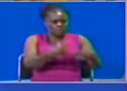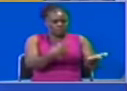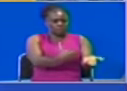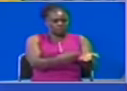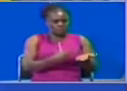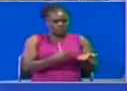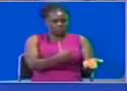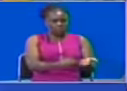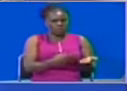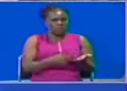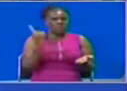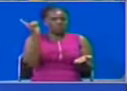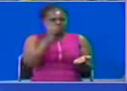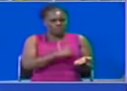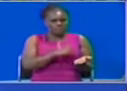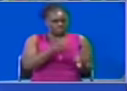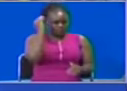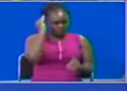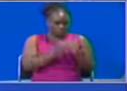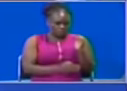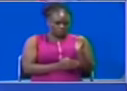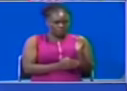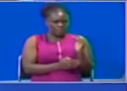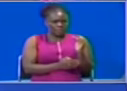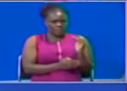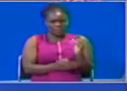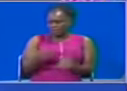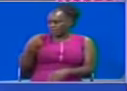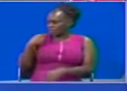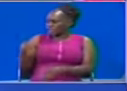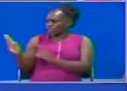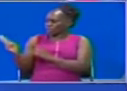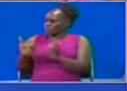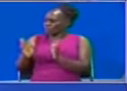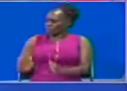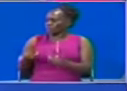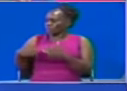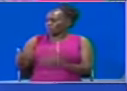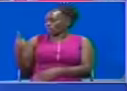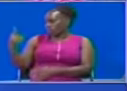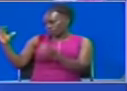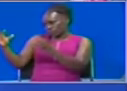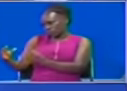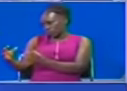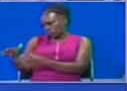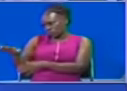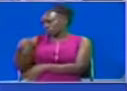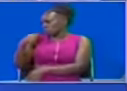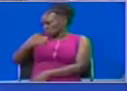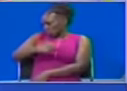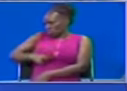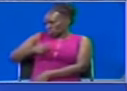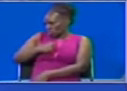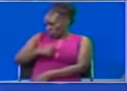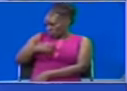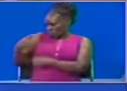place and be concluded and end this crisis. But what do you tell ordinary citizens who are suffering? Because on one hand, you say you empathize with